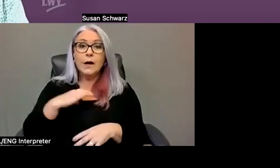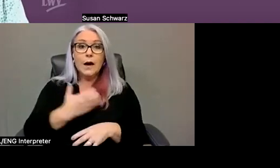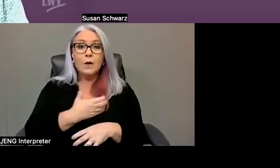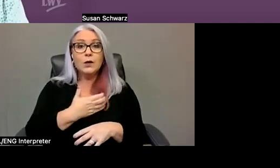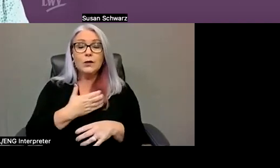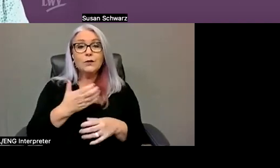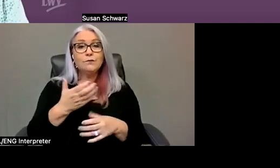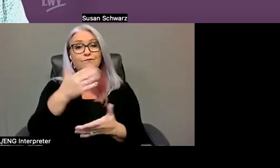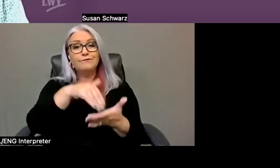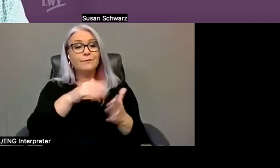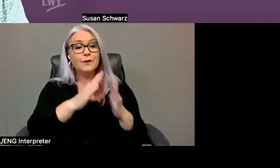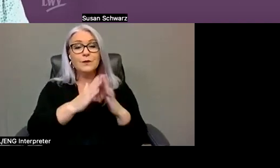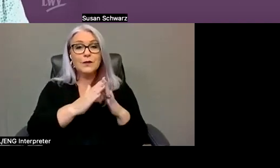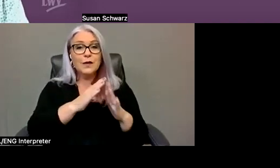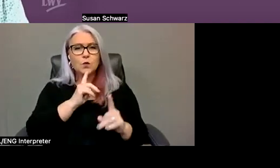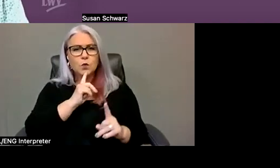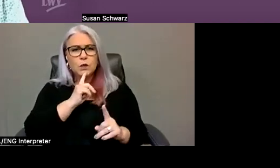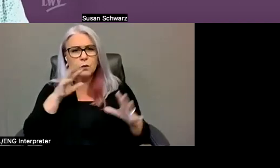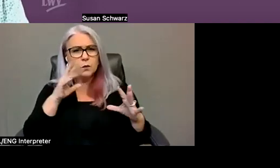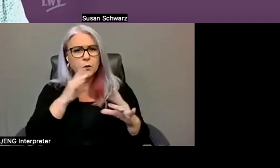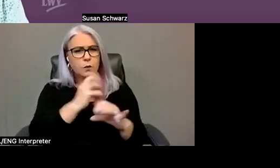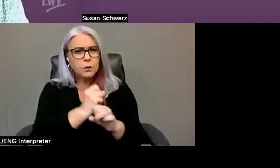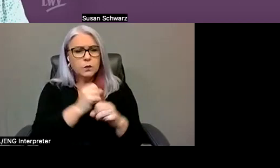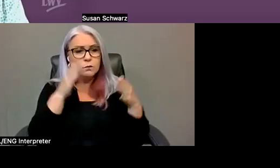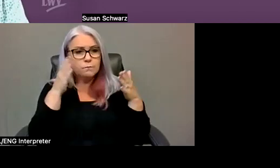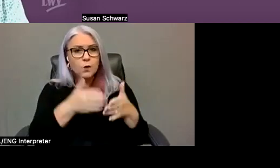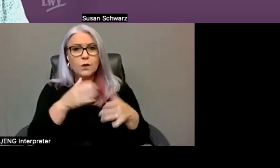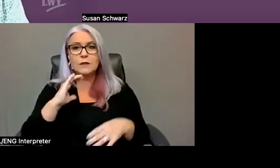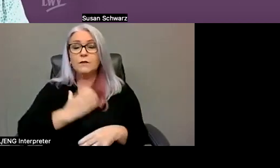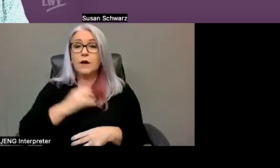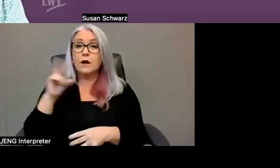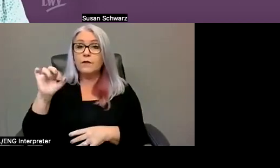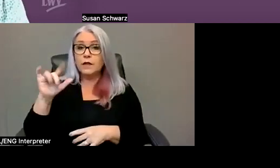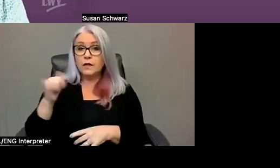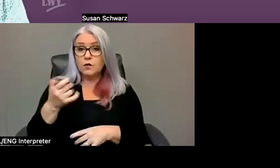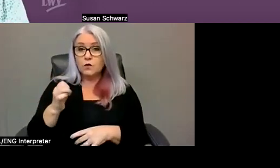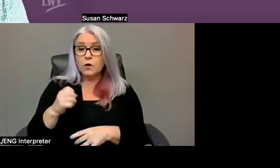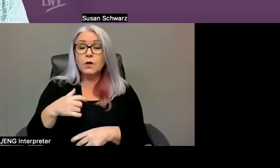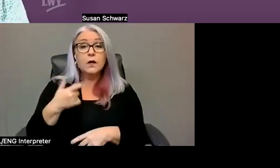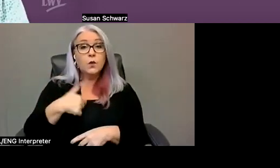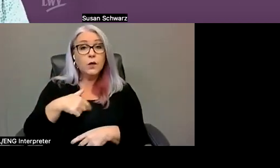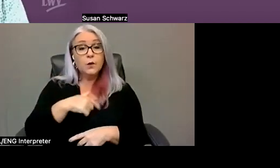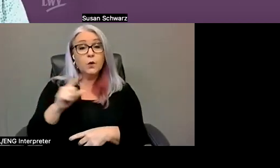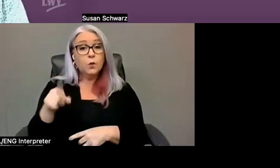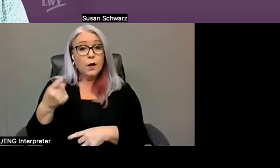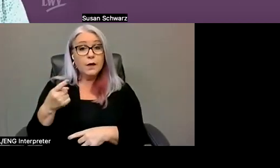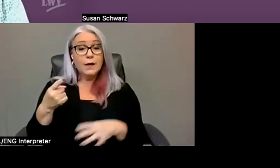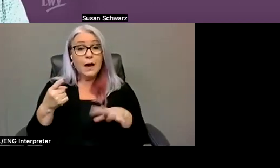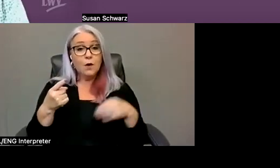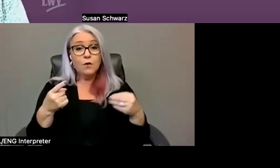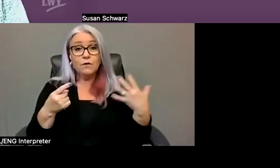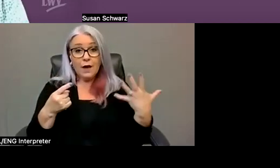the village. We were one of 5 municipalities that were recently